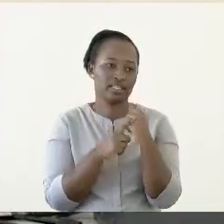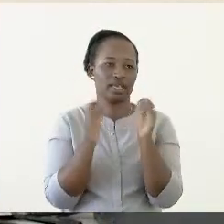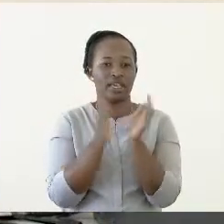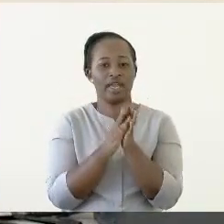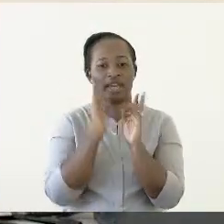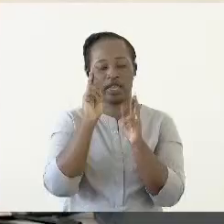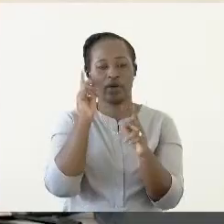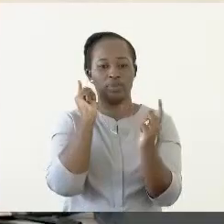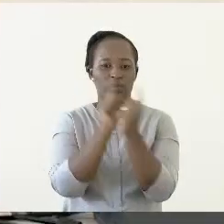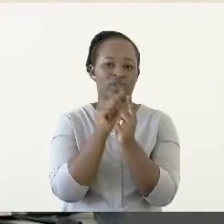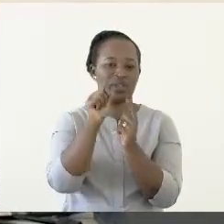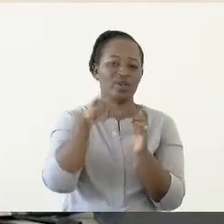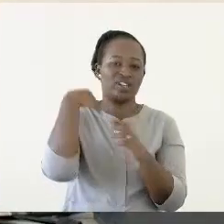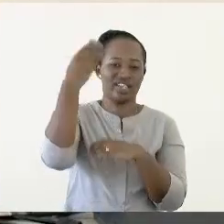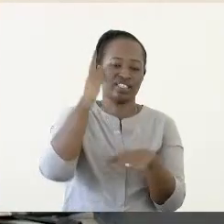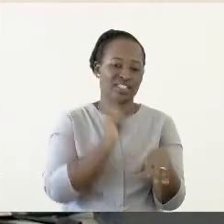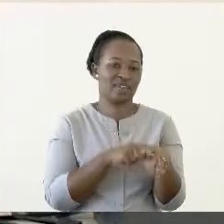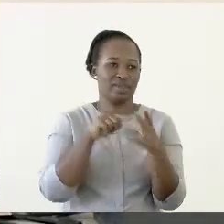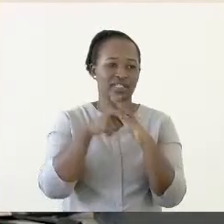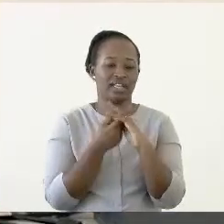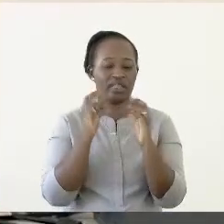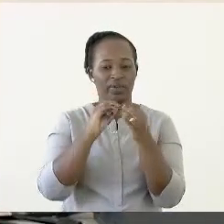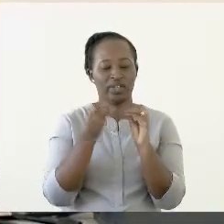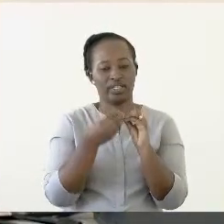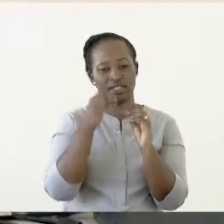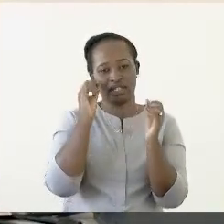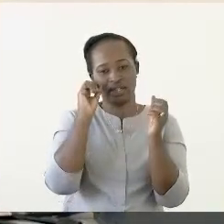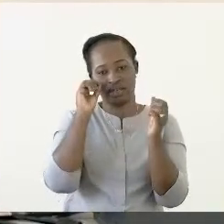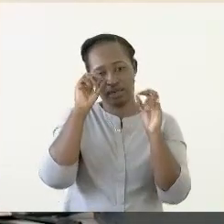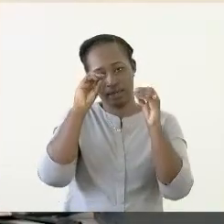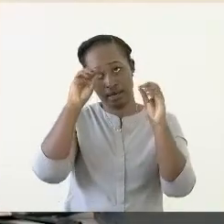I hope to see you next time, starting unit number 7.